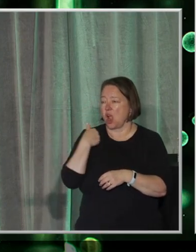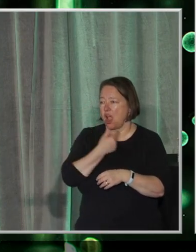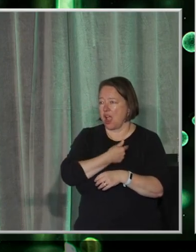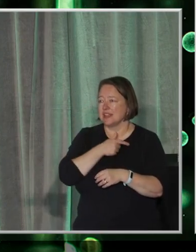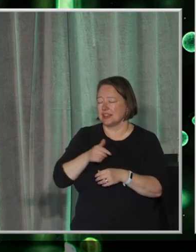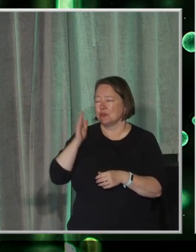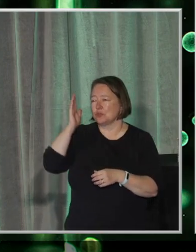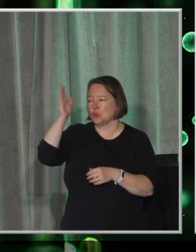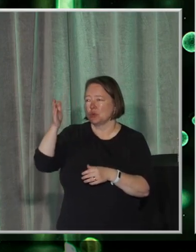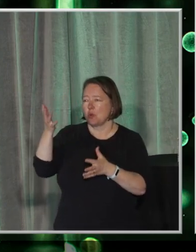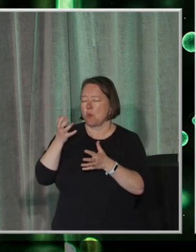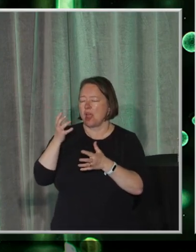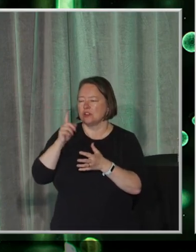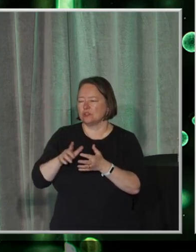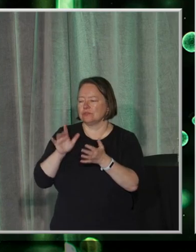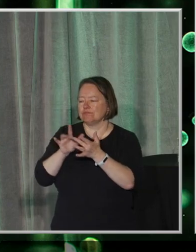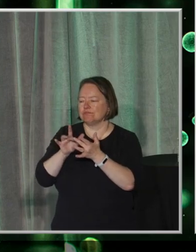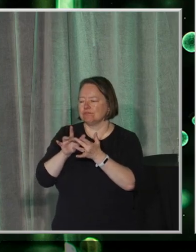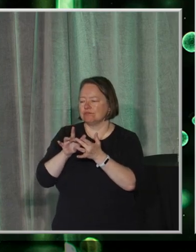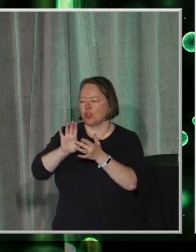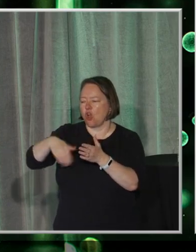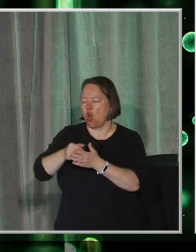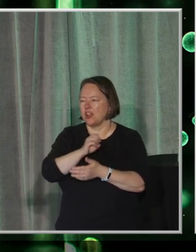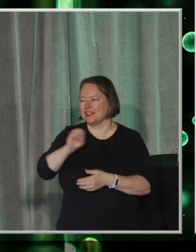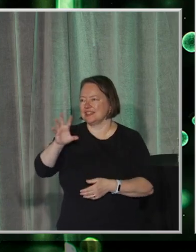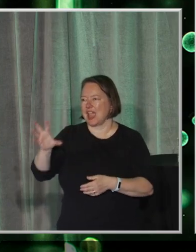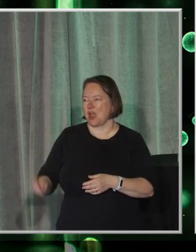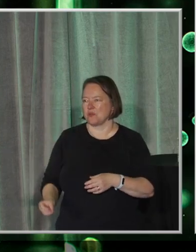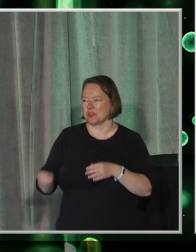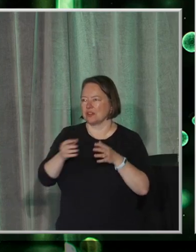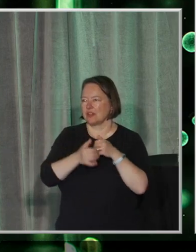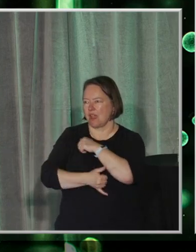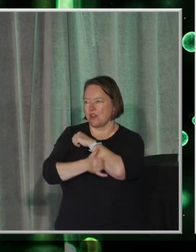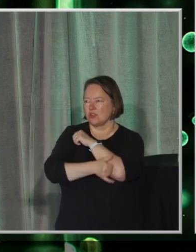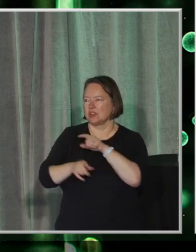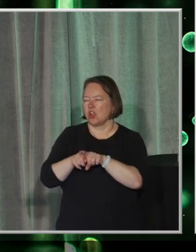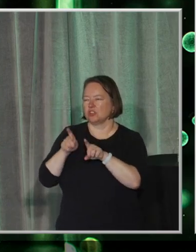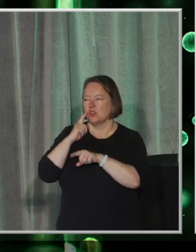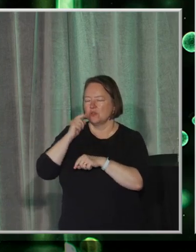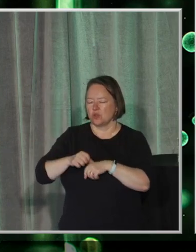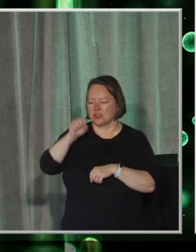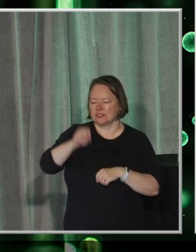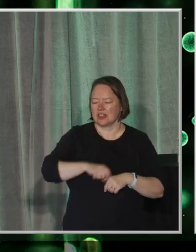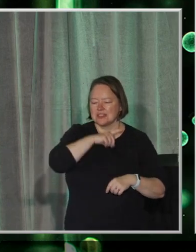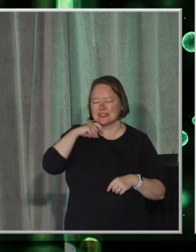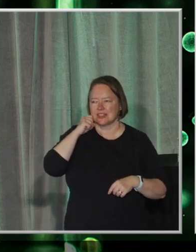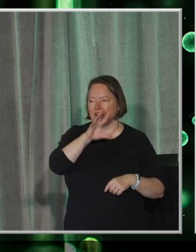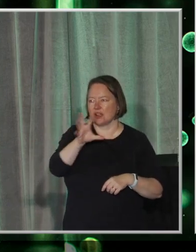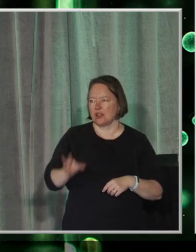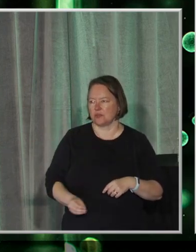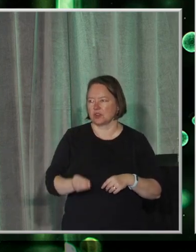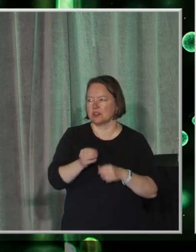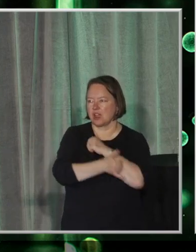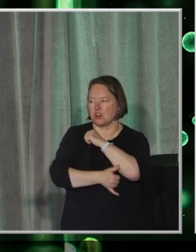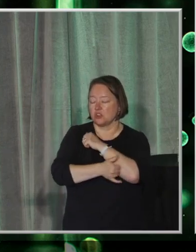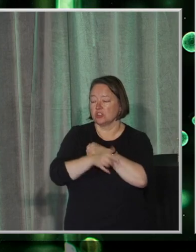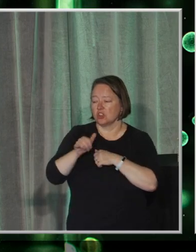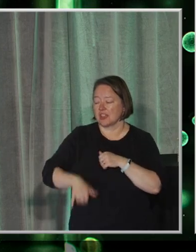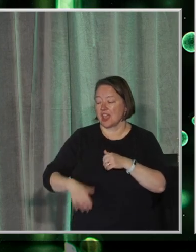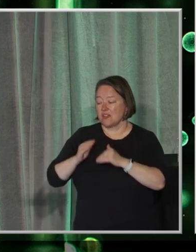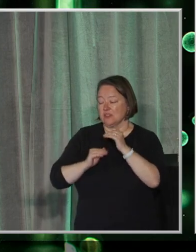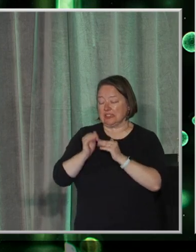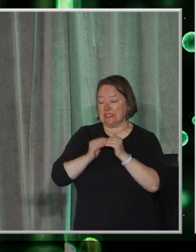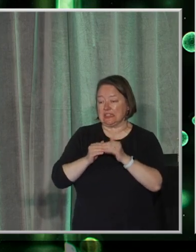near future, we want to reach to all the East African countries and even to the sub-Saharan African countries. So the facility,